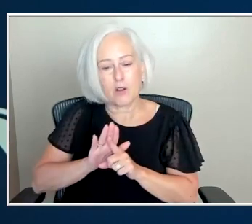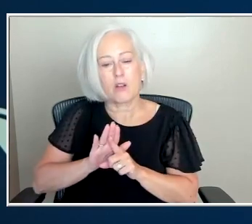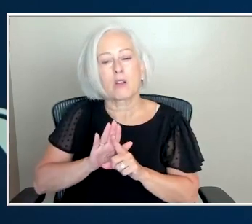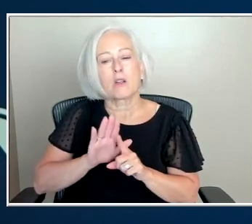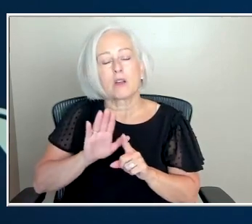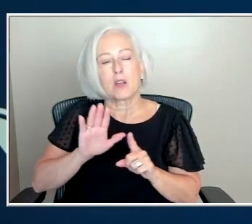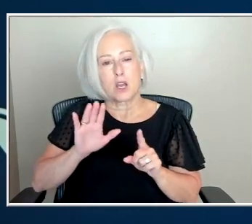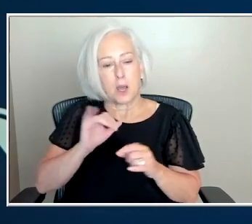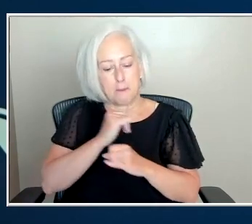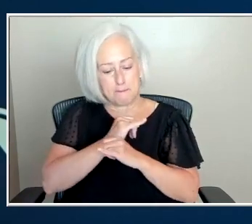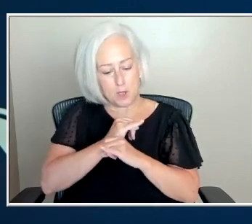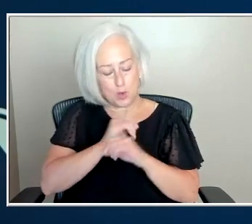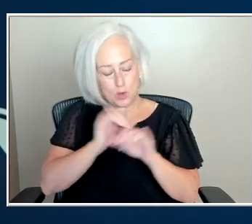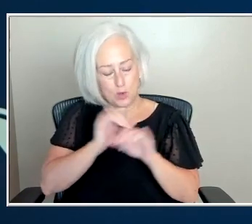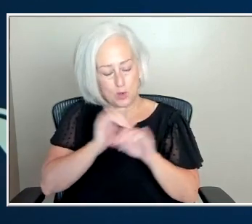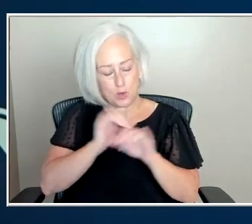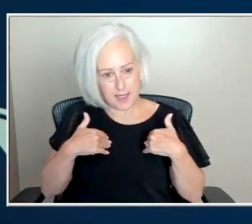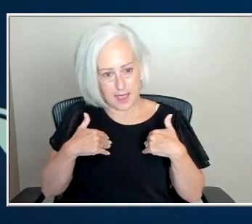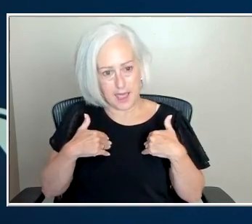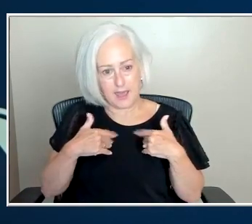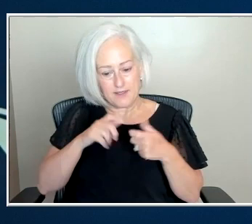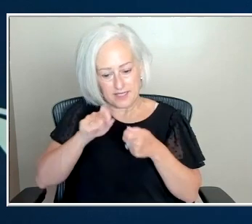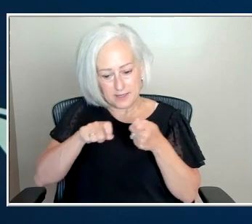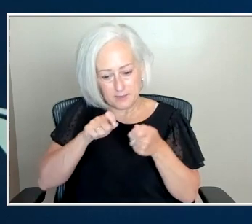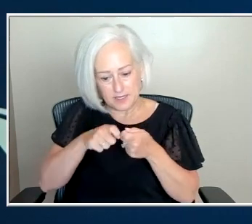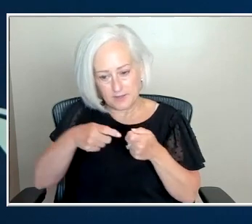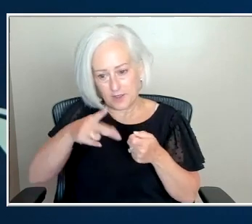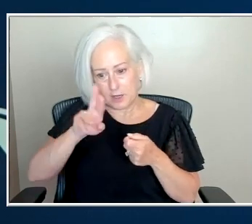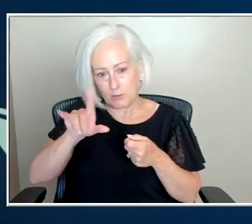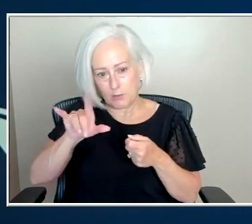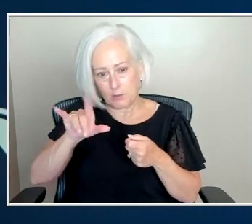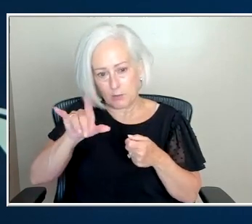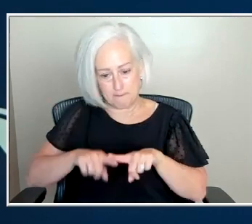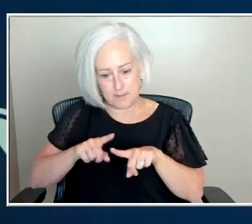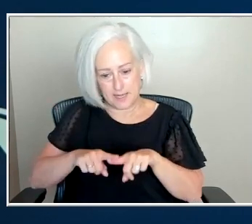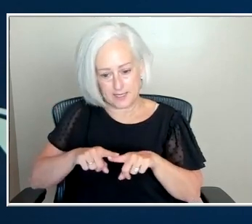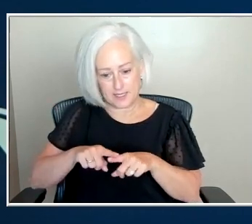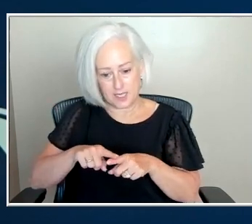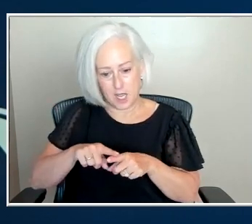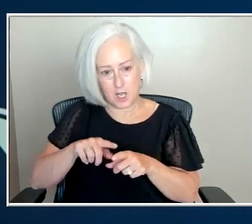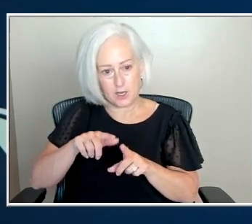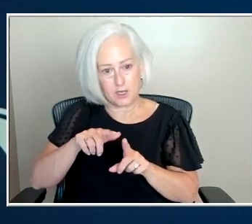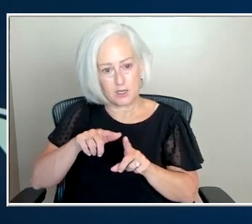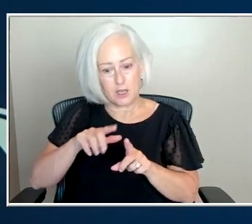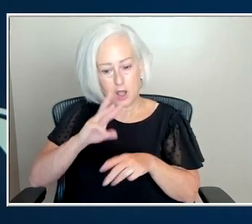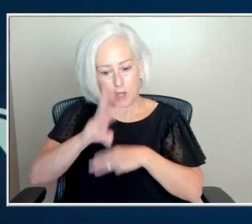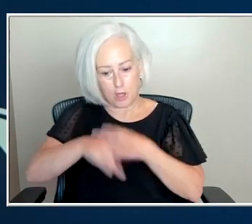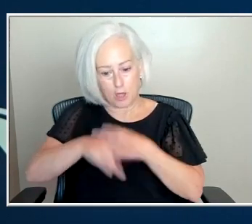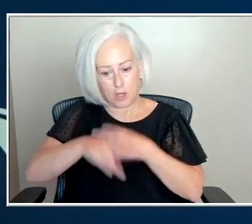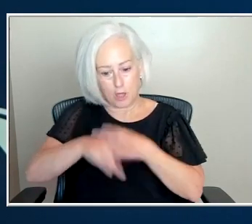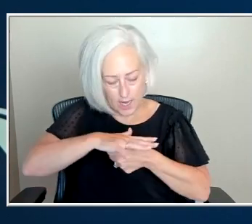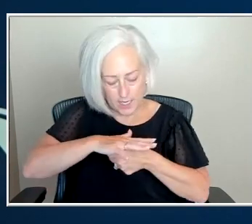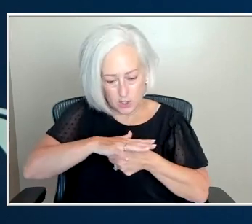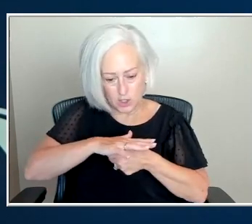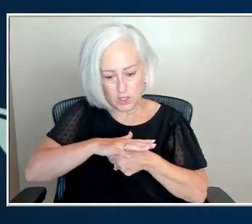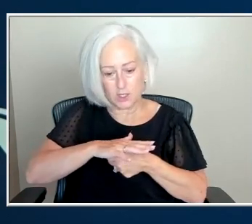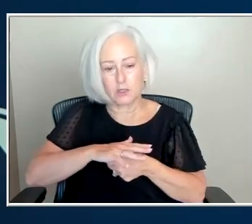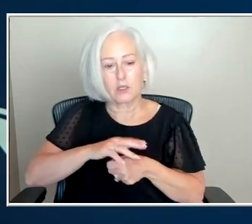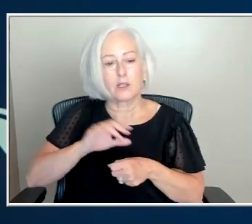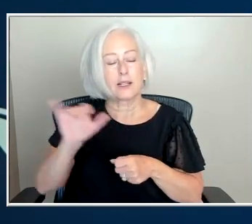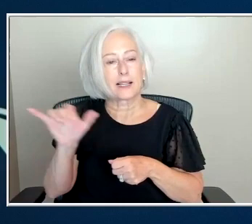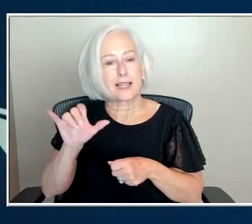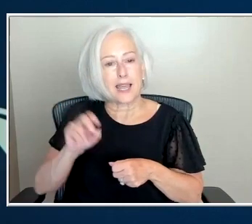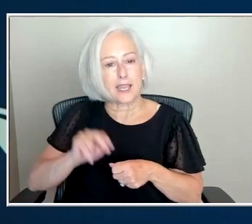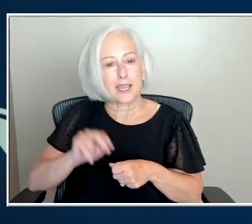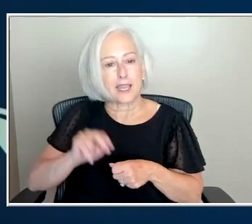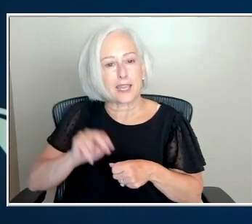to genetics and also to geographic location. And so, for instance, for the North American Caucasian population, about